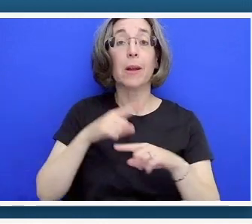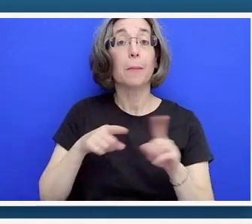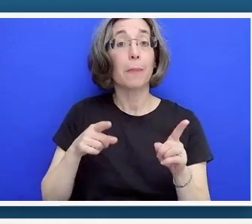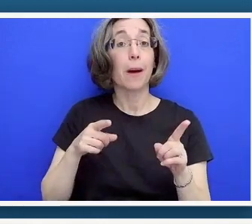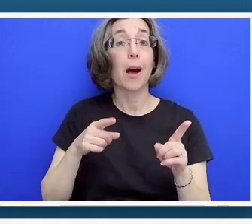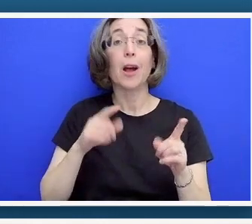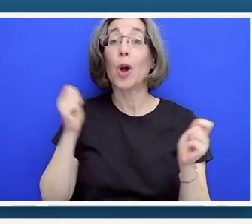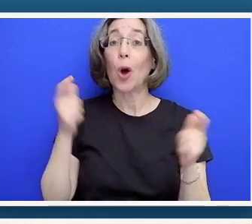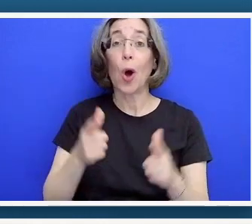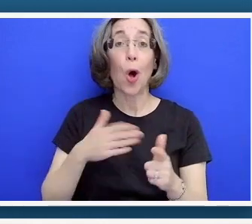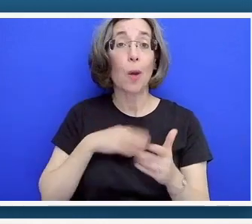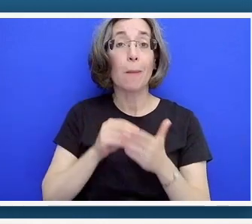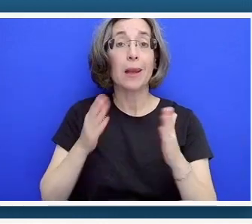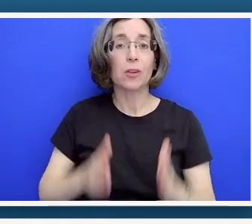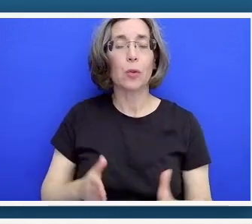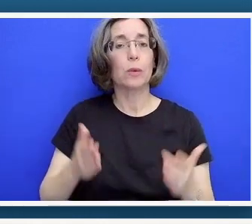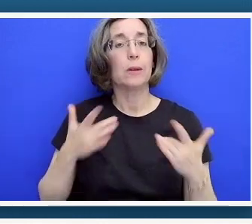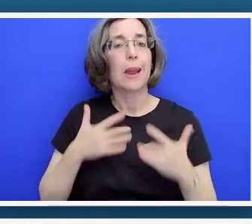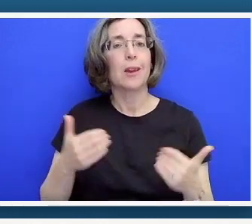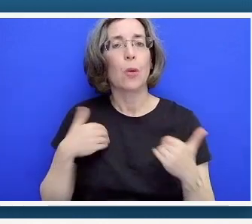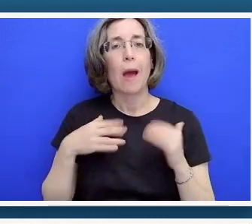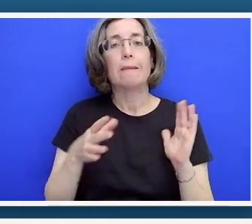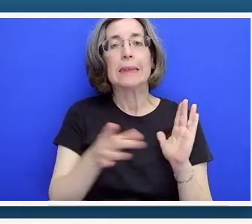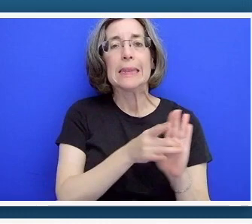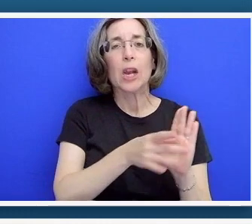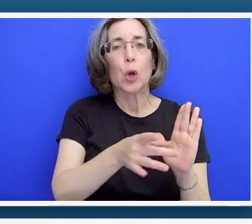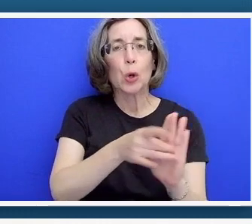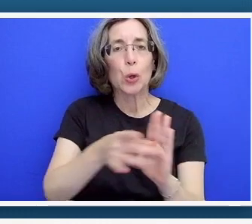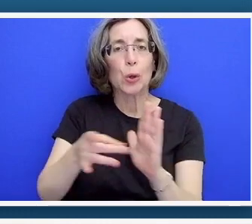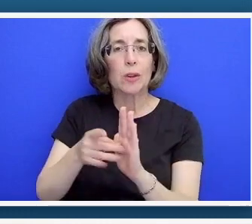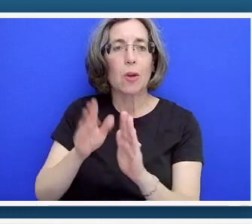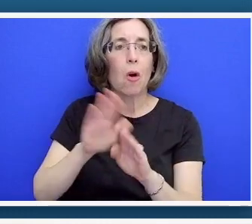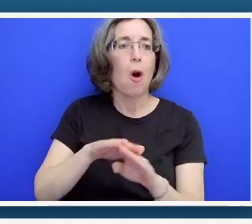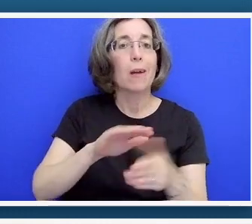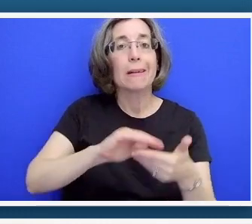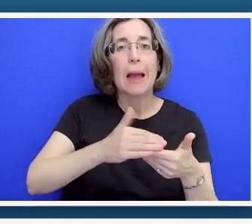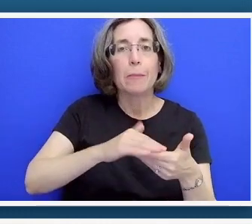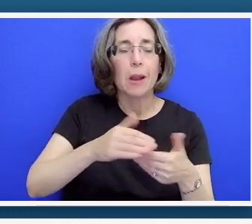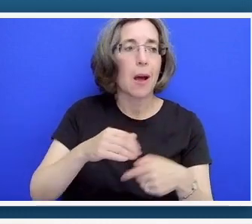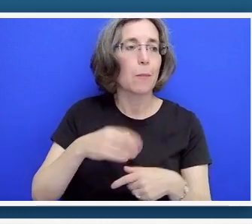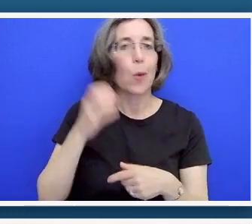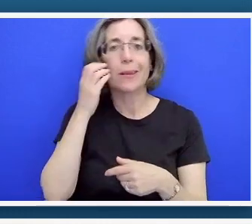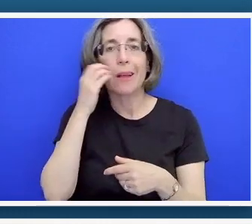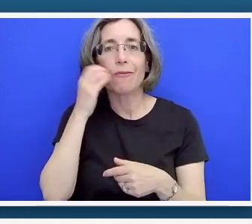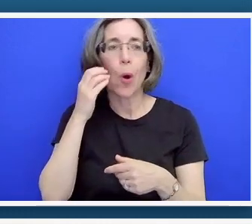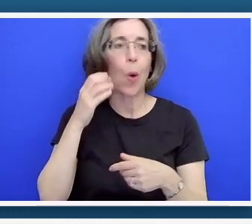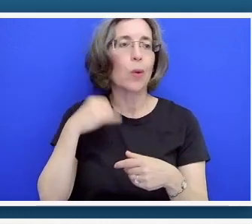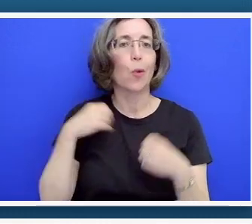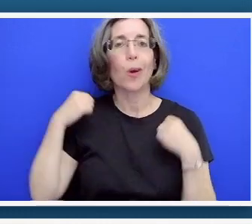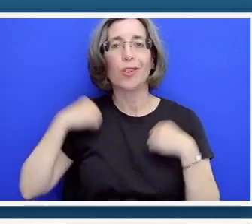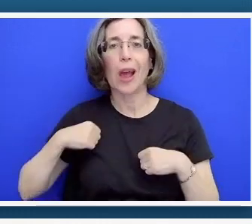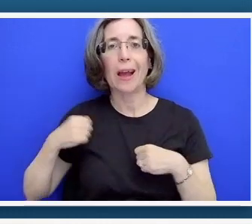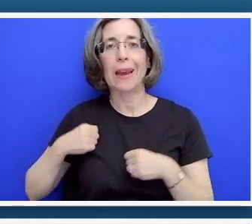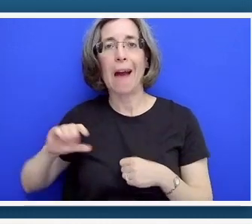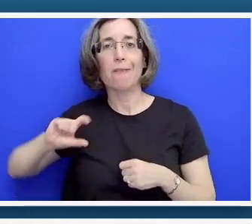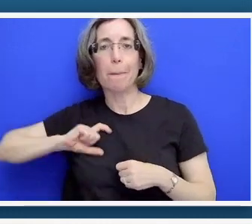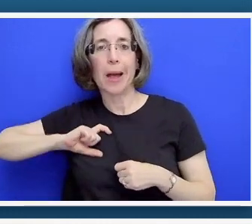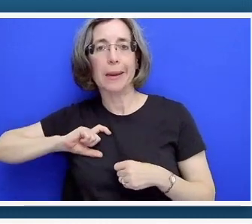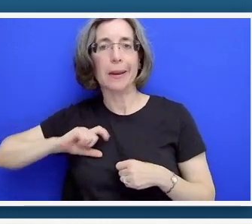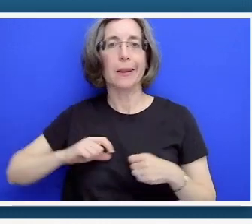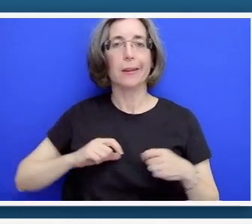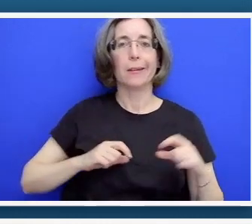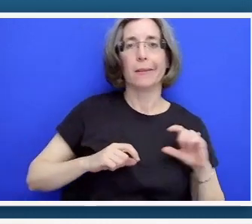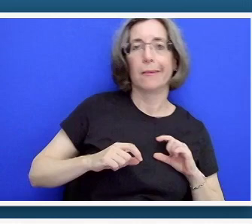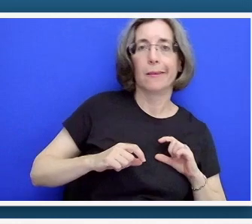their laptops and stickers on their cell phones or buttons on their jackets or on their backpacks. So I try